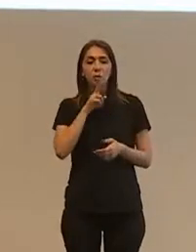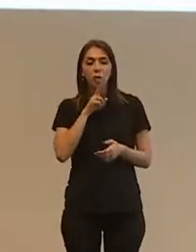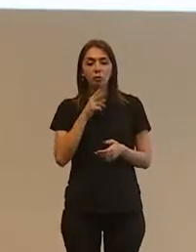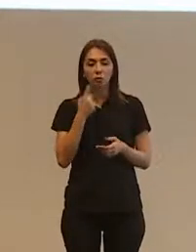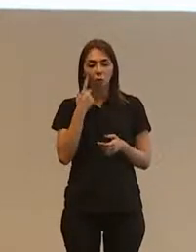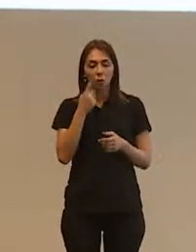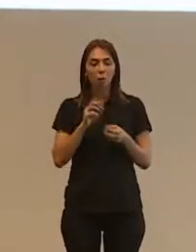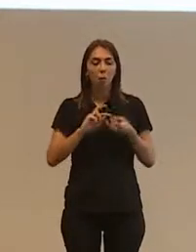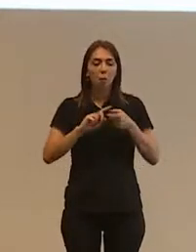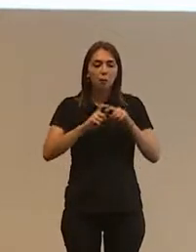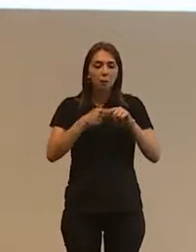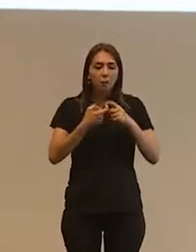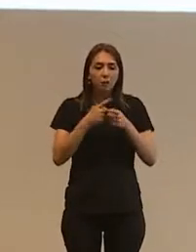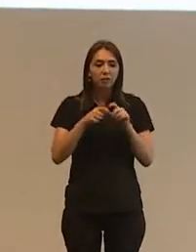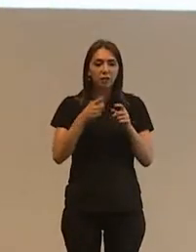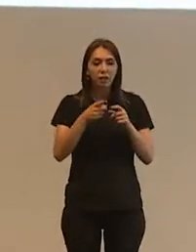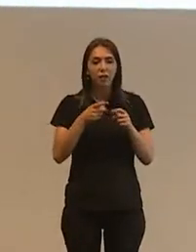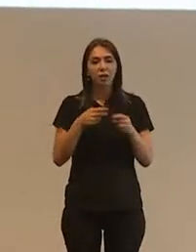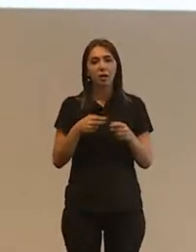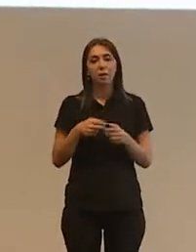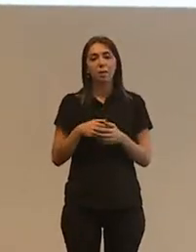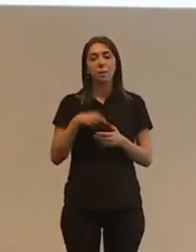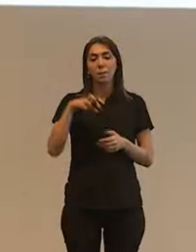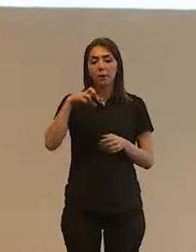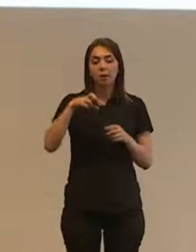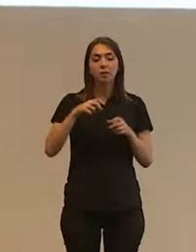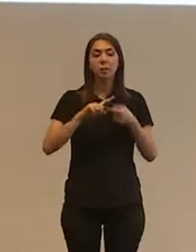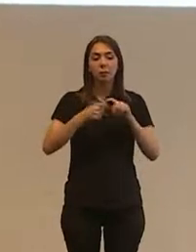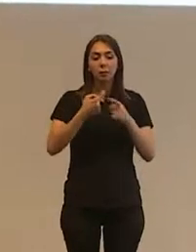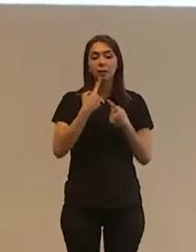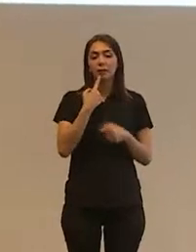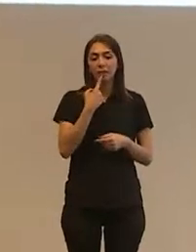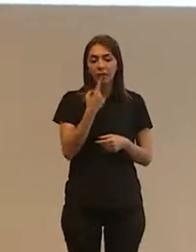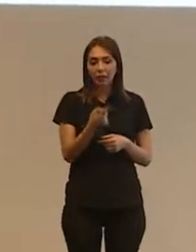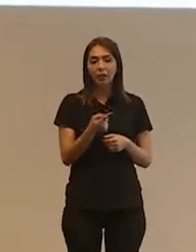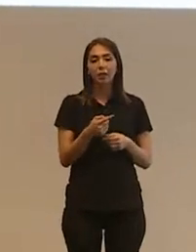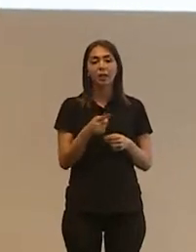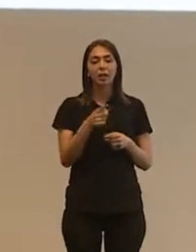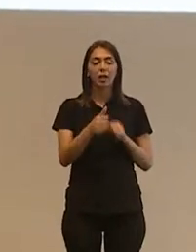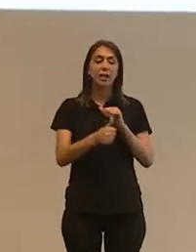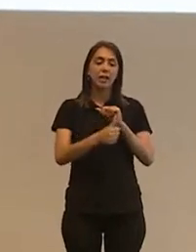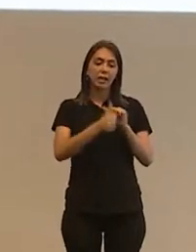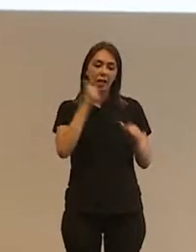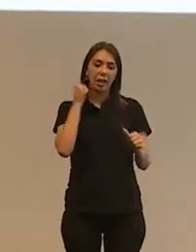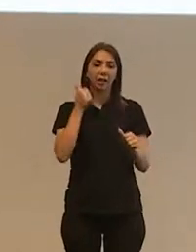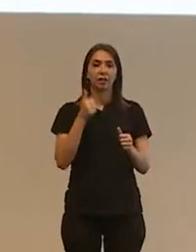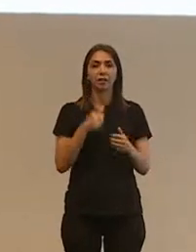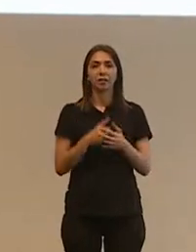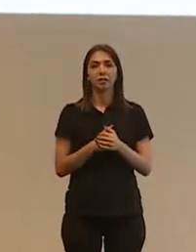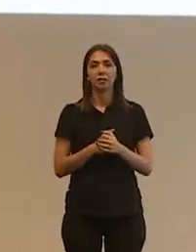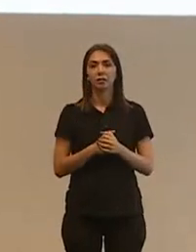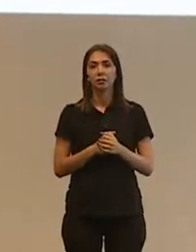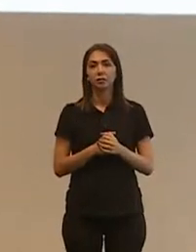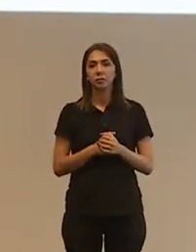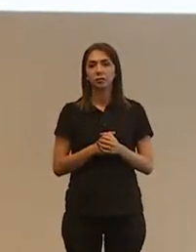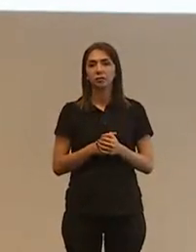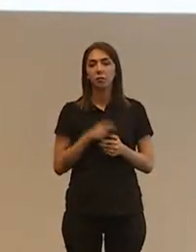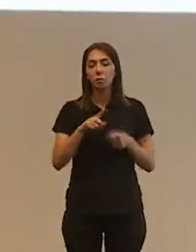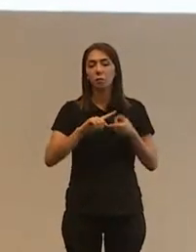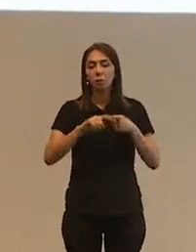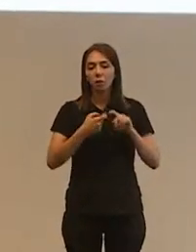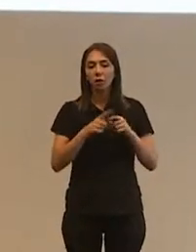since 19 since the 1950s there was this concept of parisian mathematics